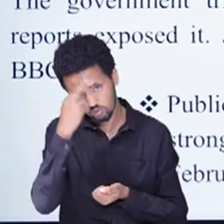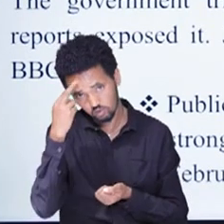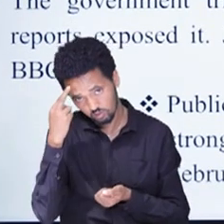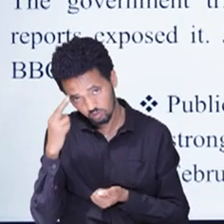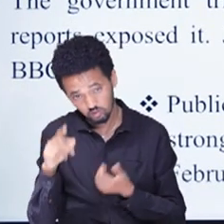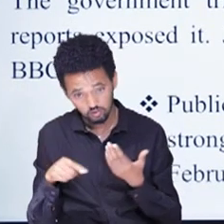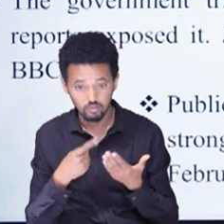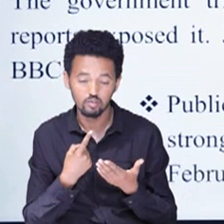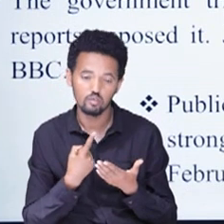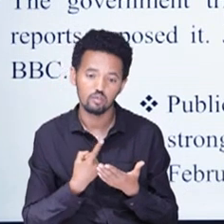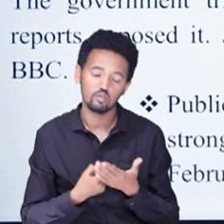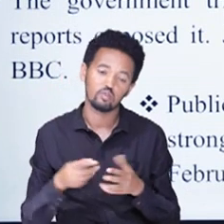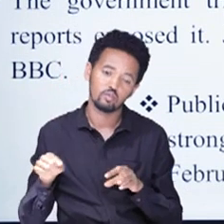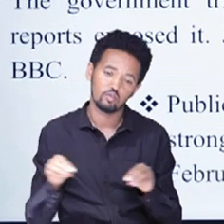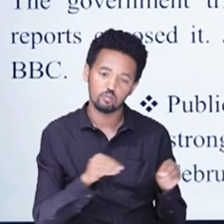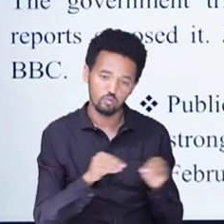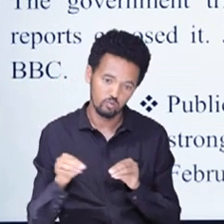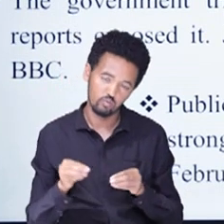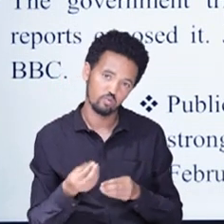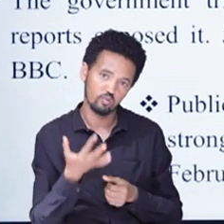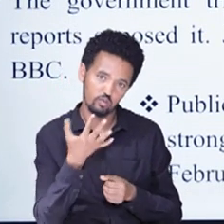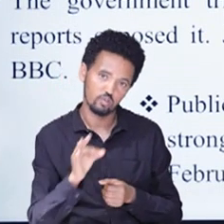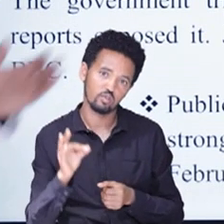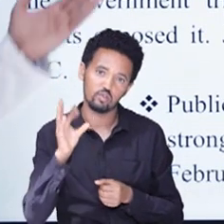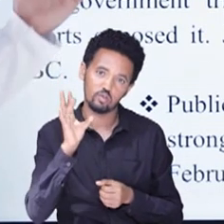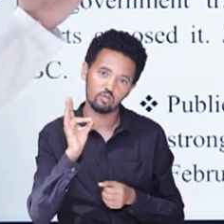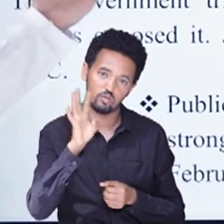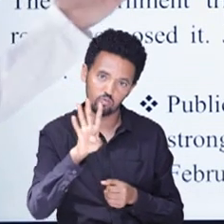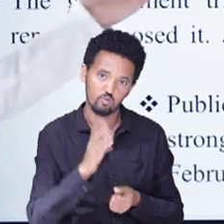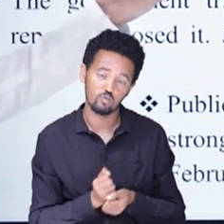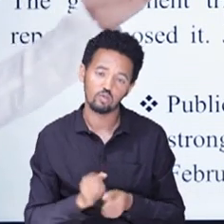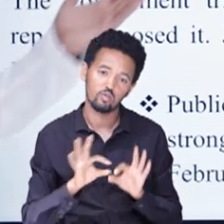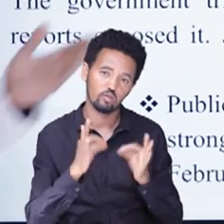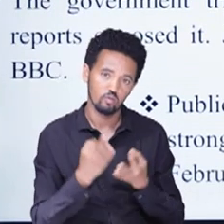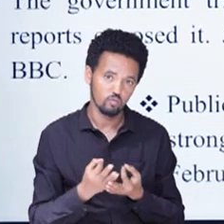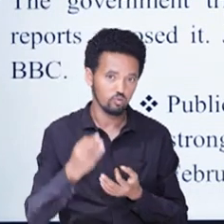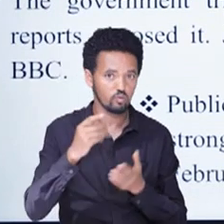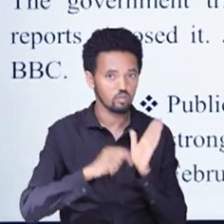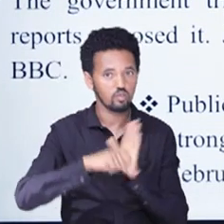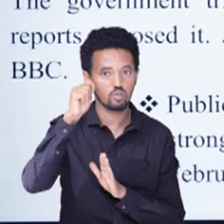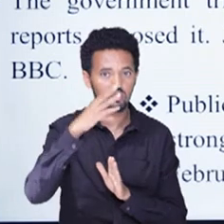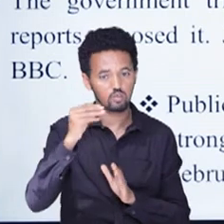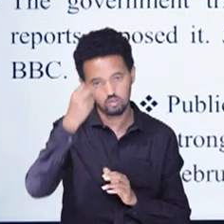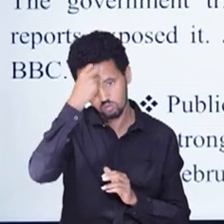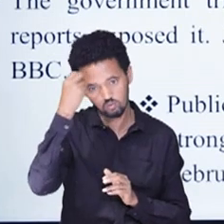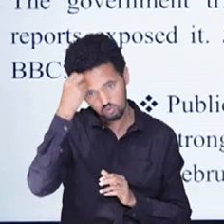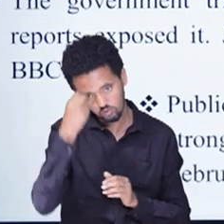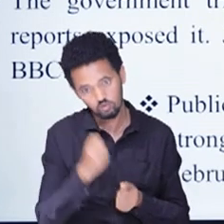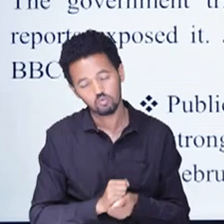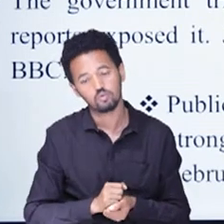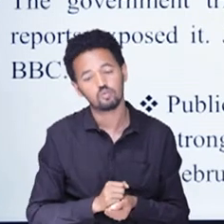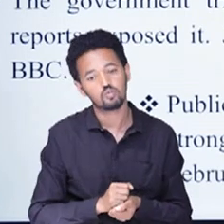for this movement of 1974 was the famine of Tigray and Wollo in